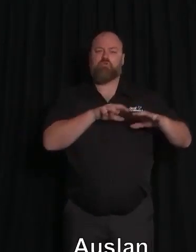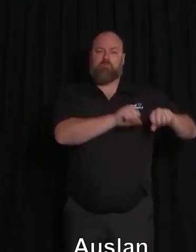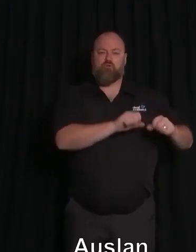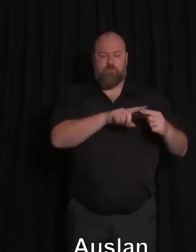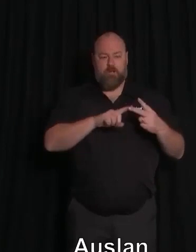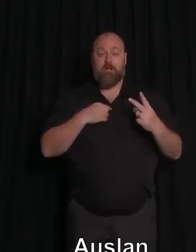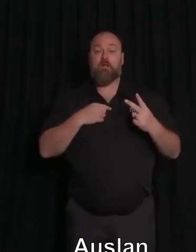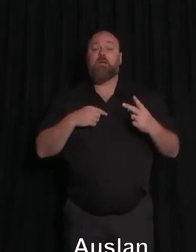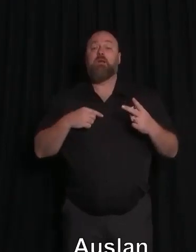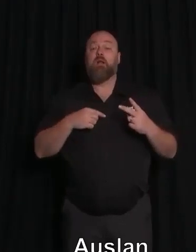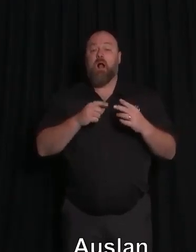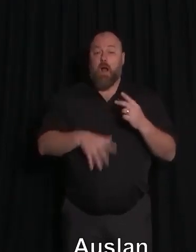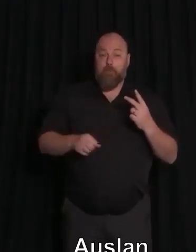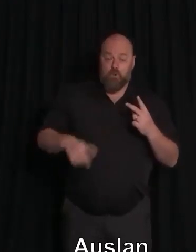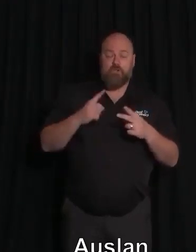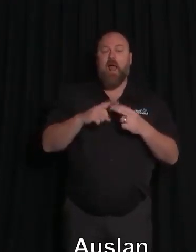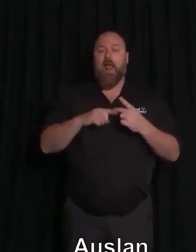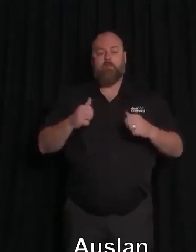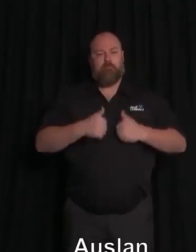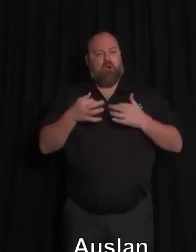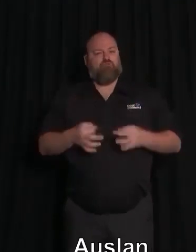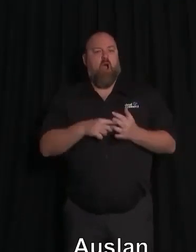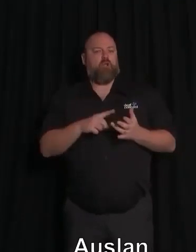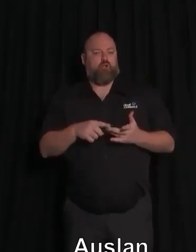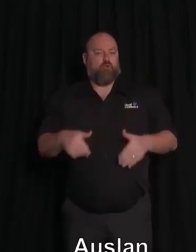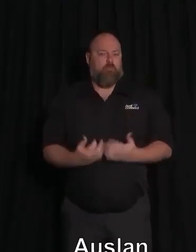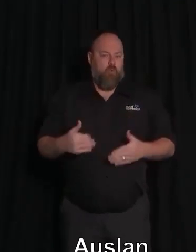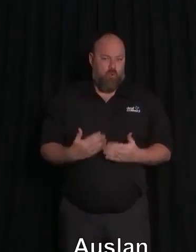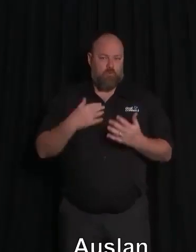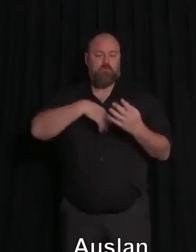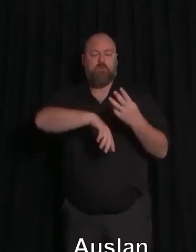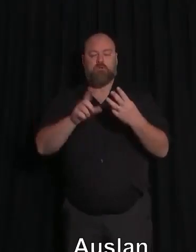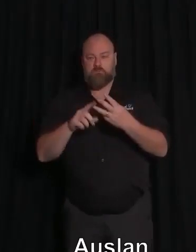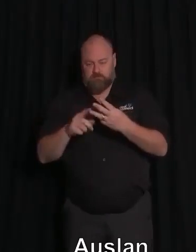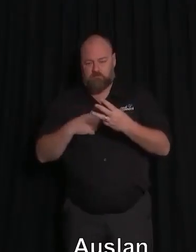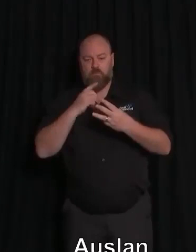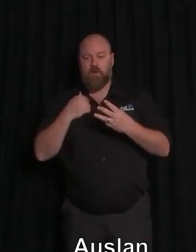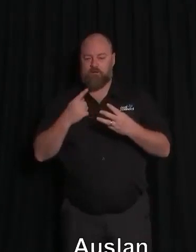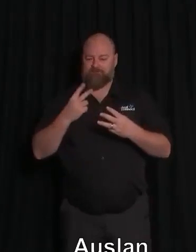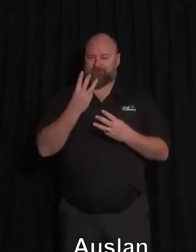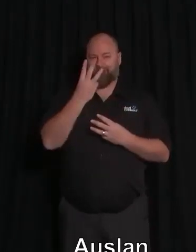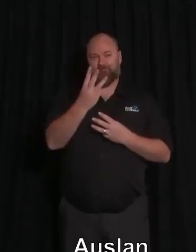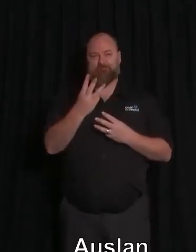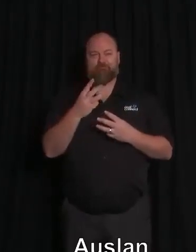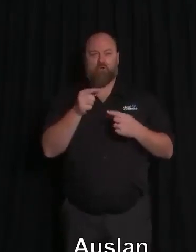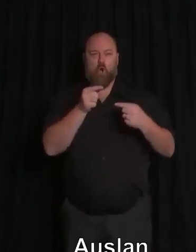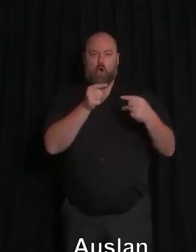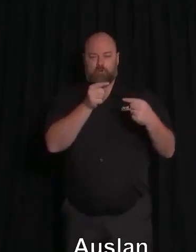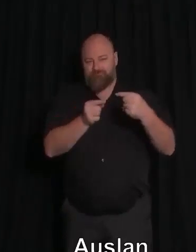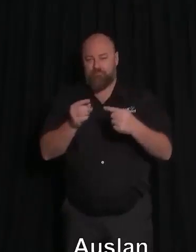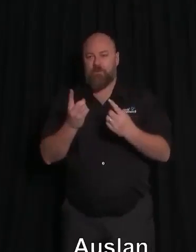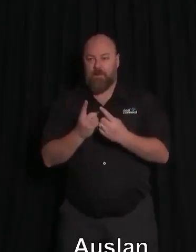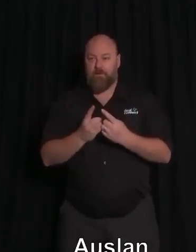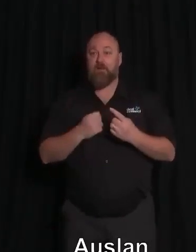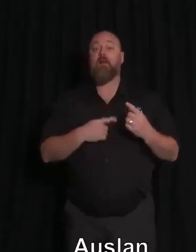including abortion, as well as SOGI-esque issues. Those are by far the 3 most controversial themes that we have at the UN. And then there's a long